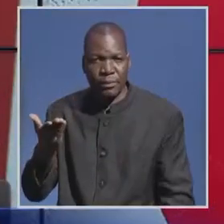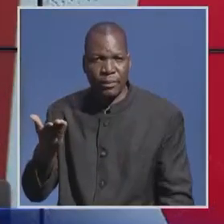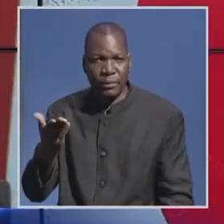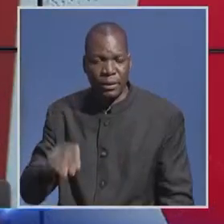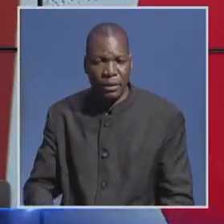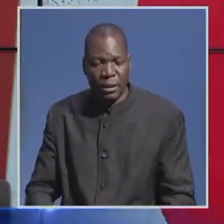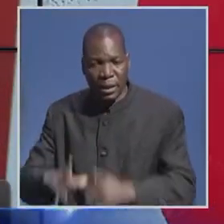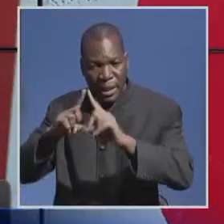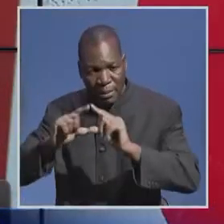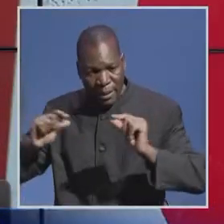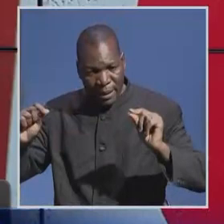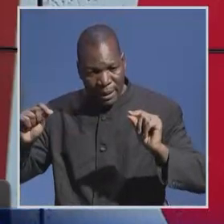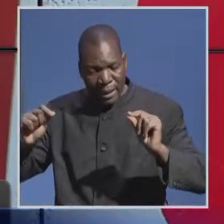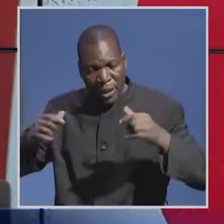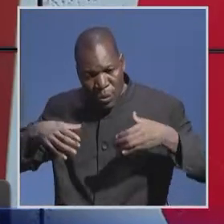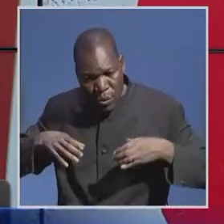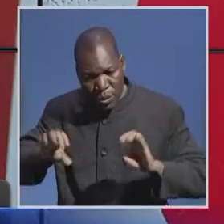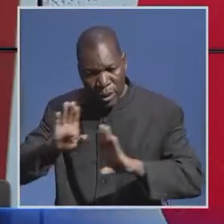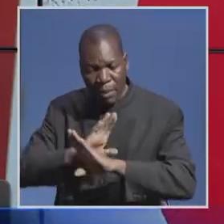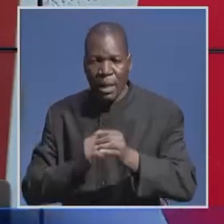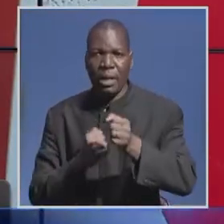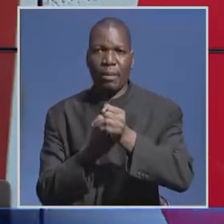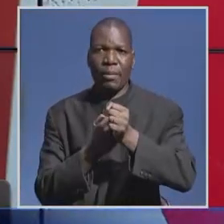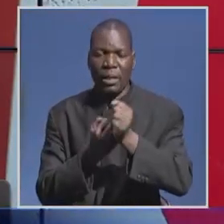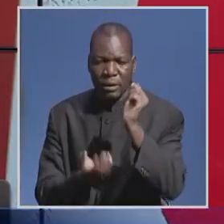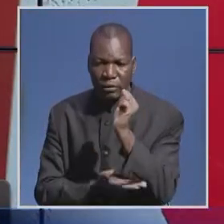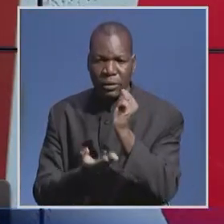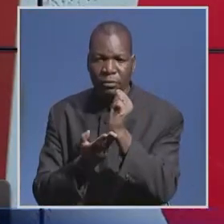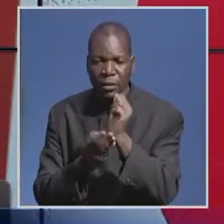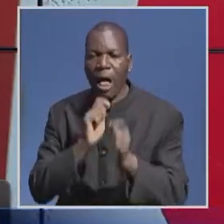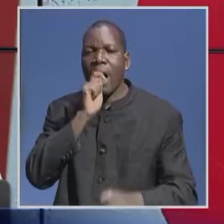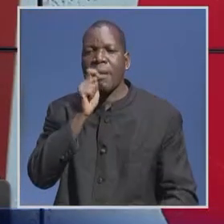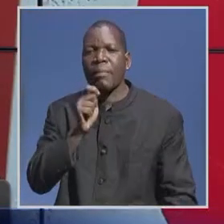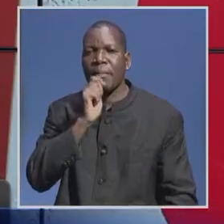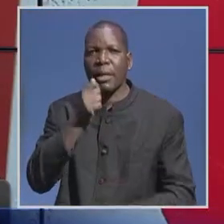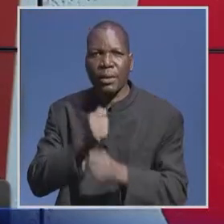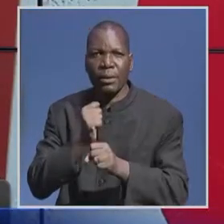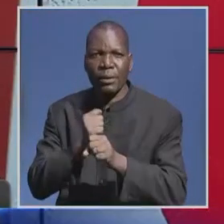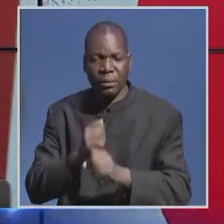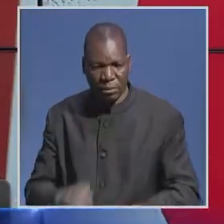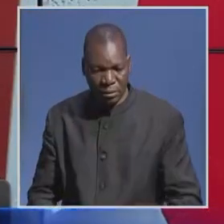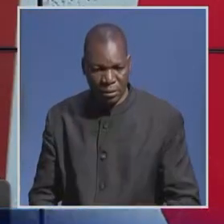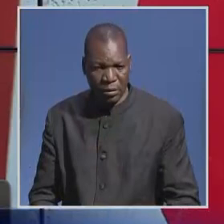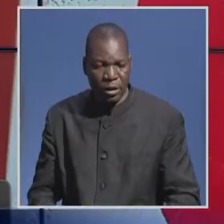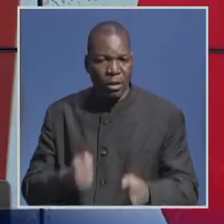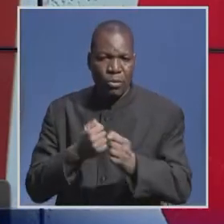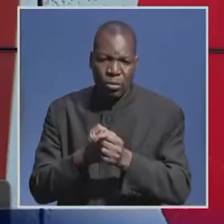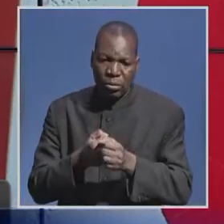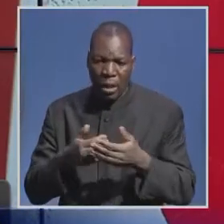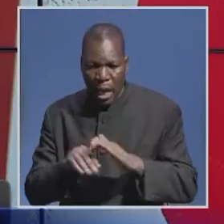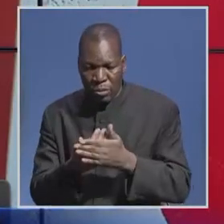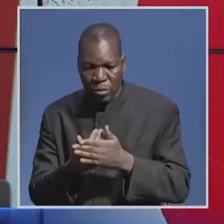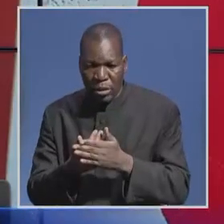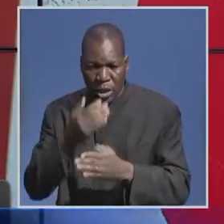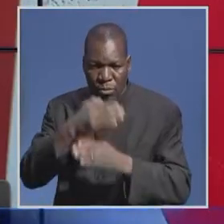has and continues to assist Zambia in developing the media industry. Its support includes construction of the